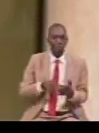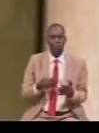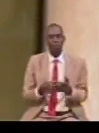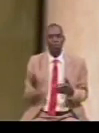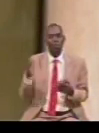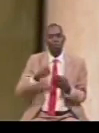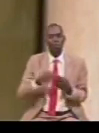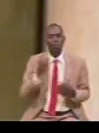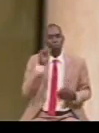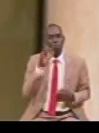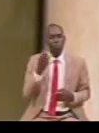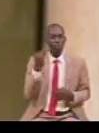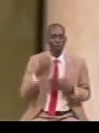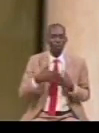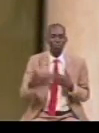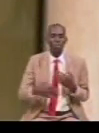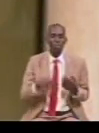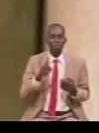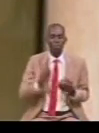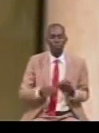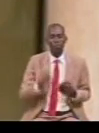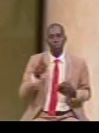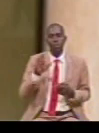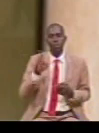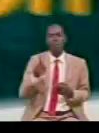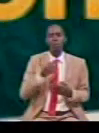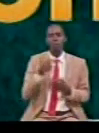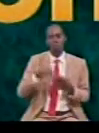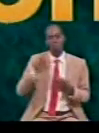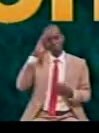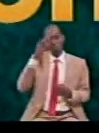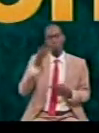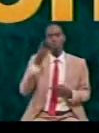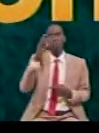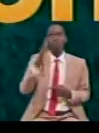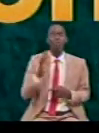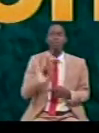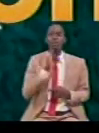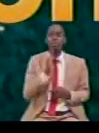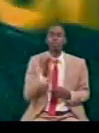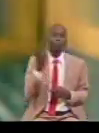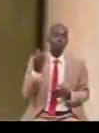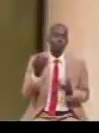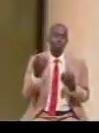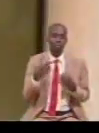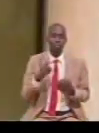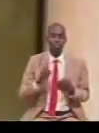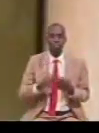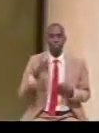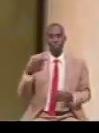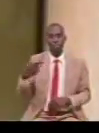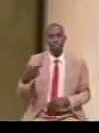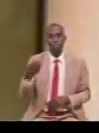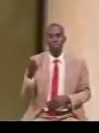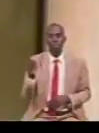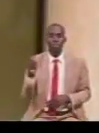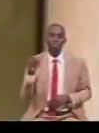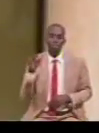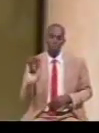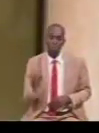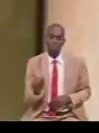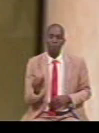Dr. W.F. KUMUYI, is coming to Ghana. We joined the global crusade with KUMUYI in Ghana for the